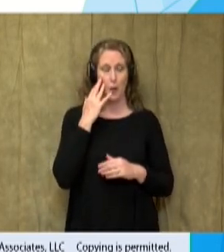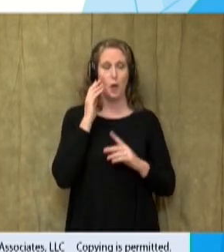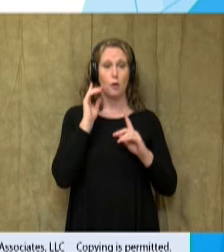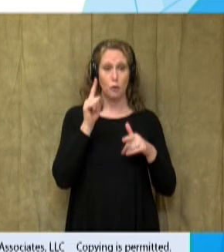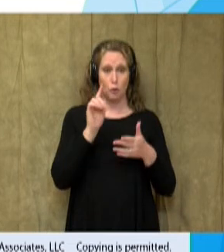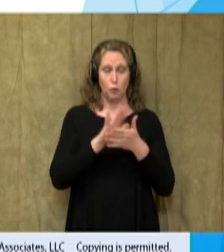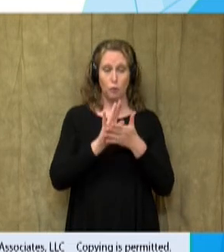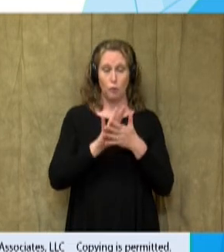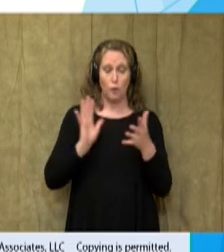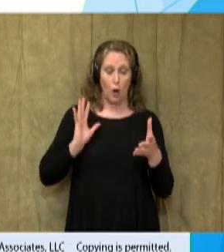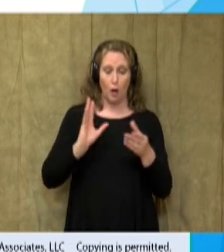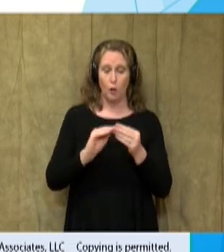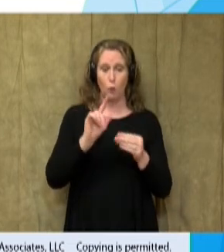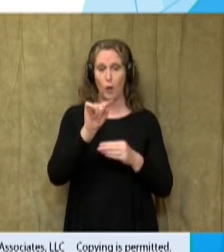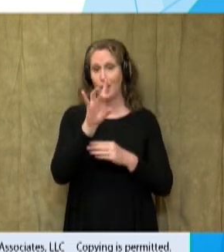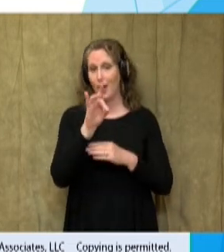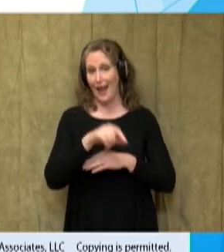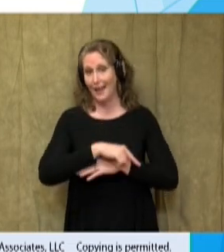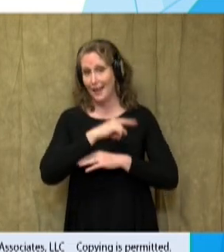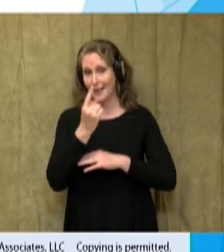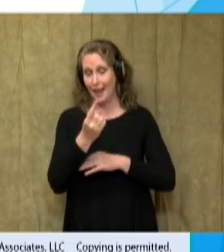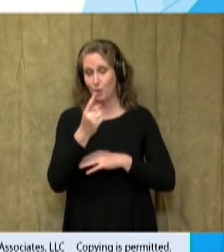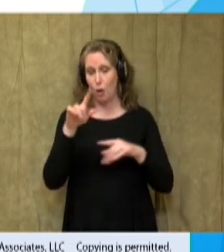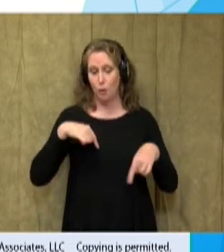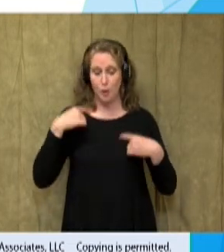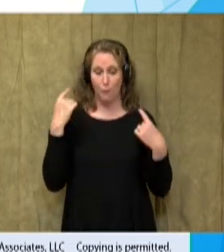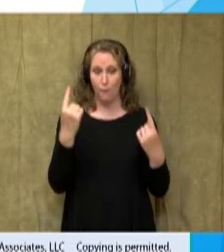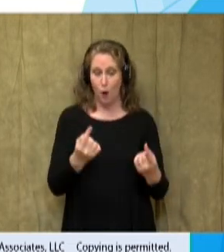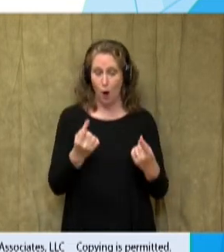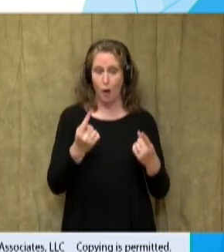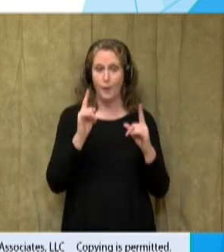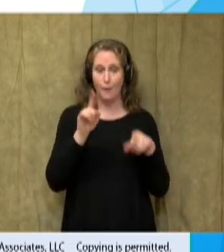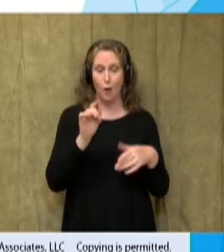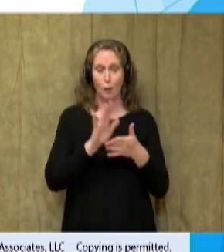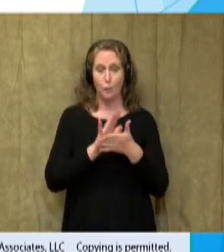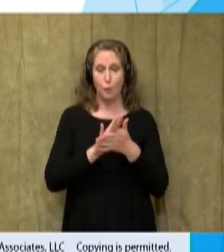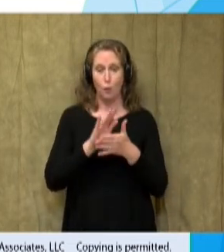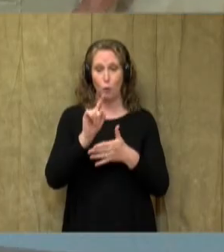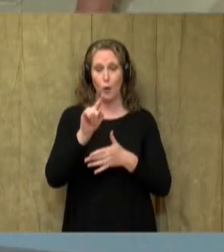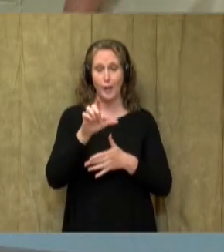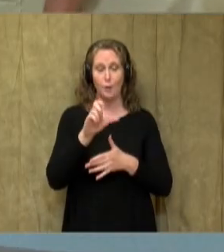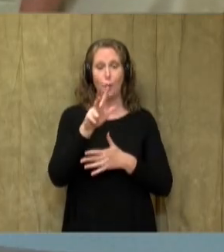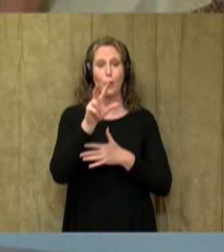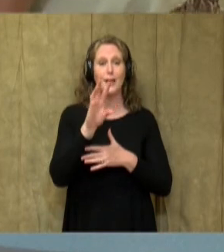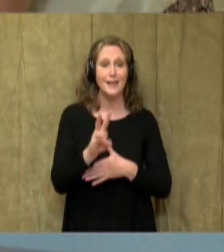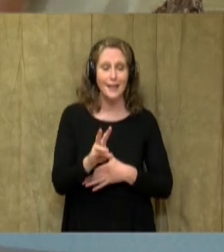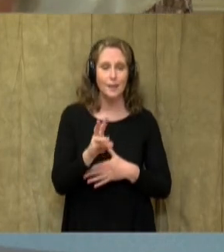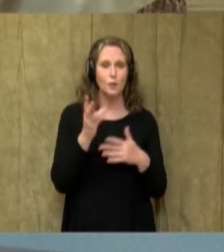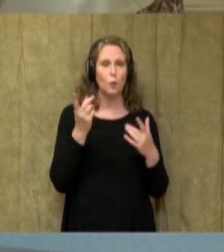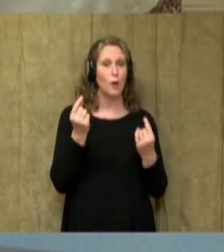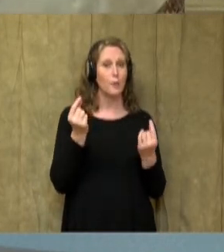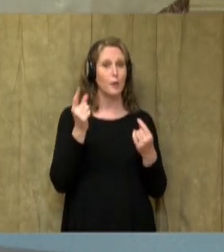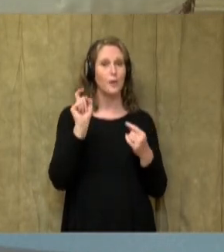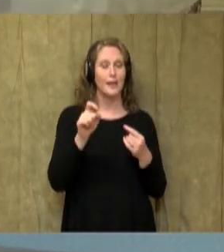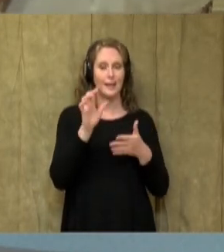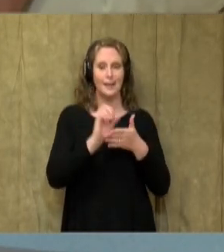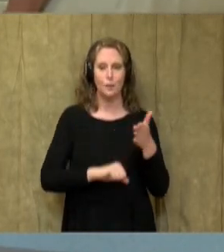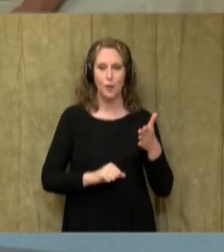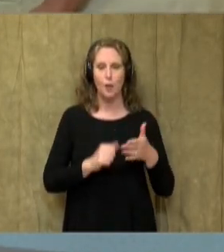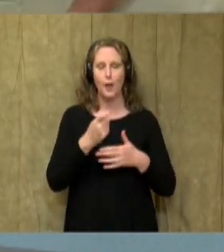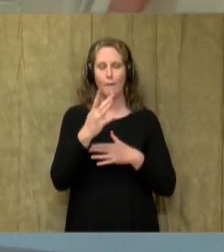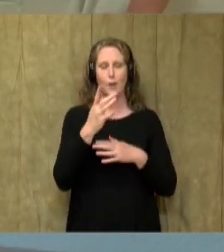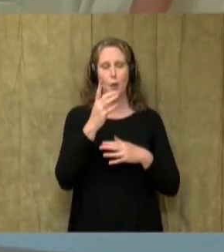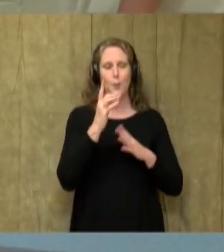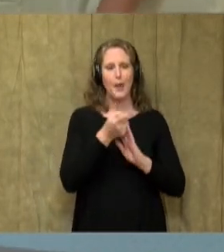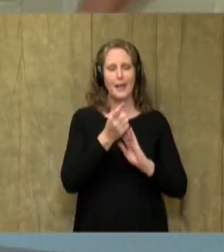school for 180 days. They've already been in school for 136. So we would need to subtract. All right, we have a few minutes left. Let's get